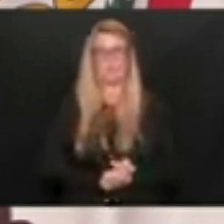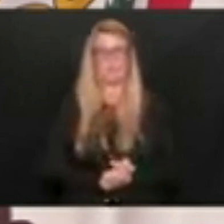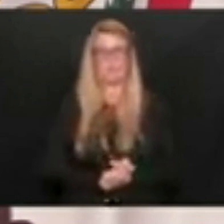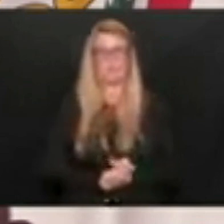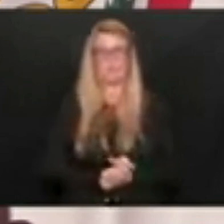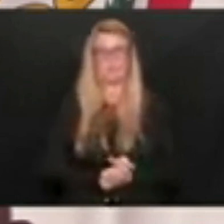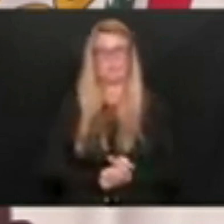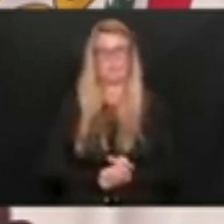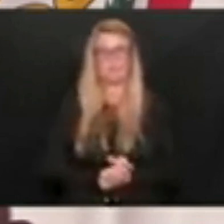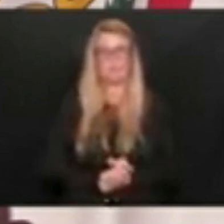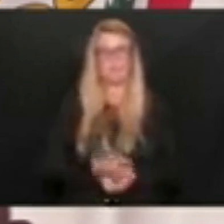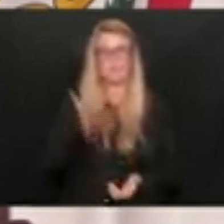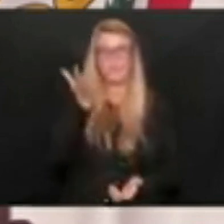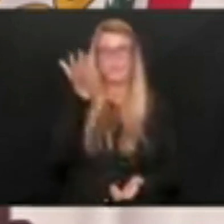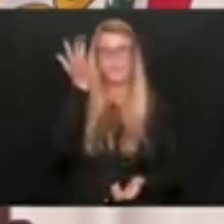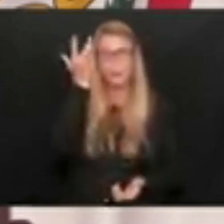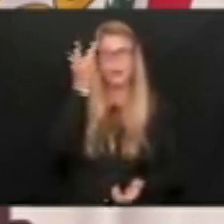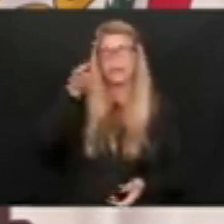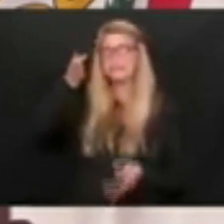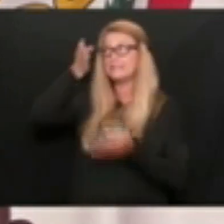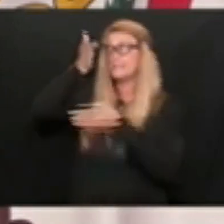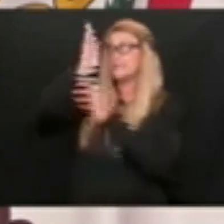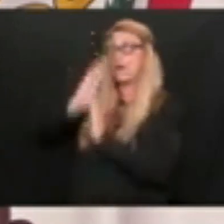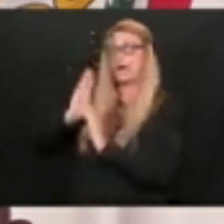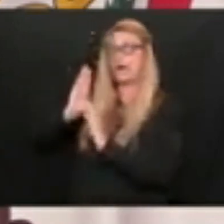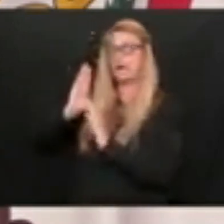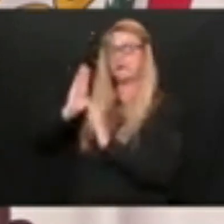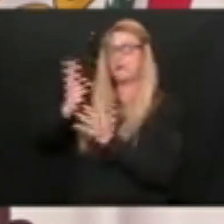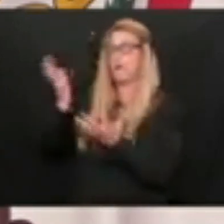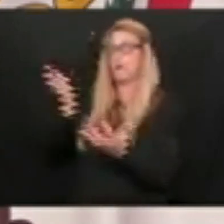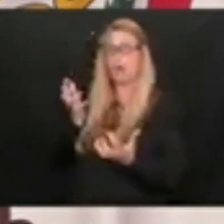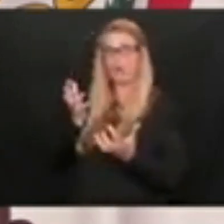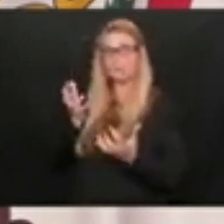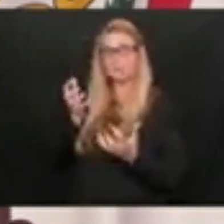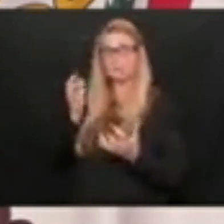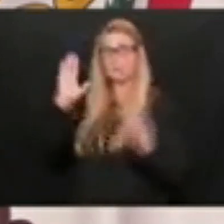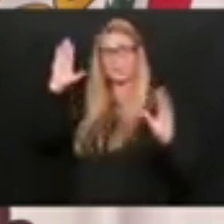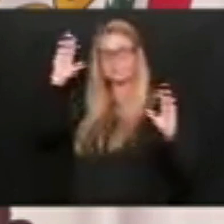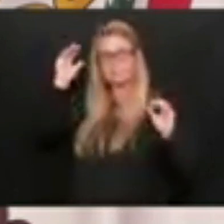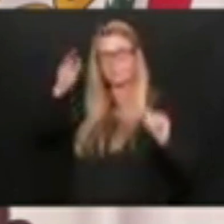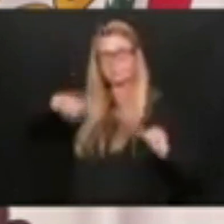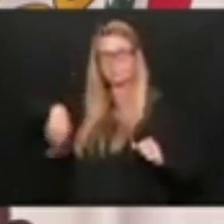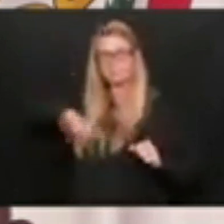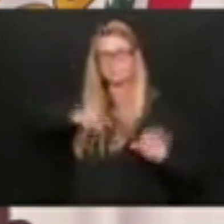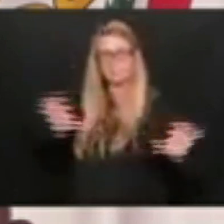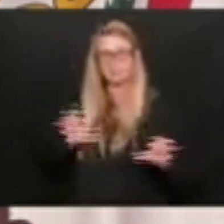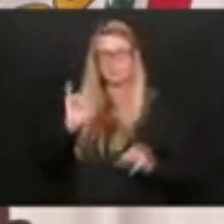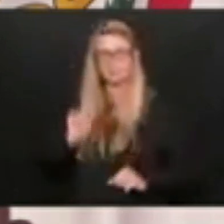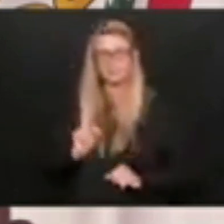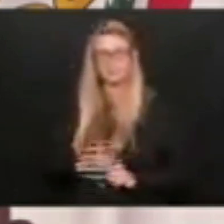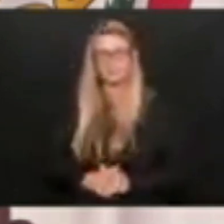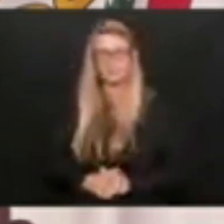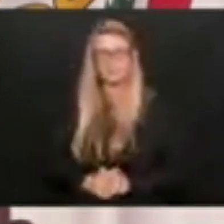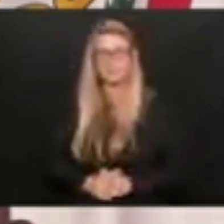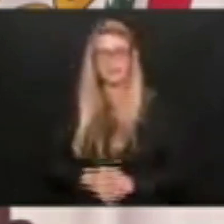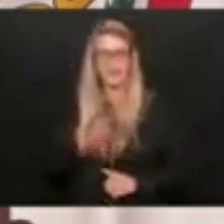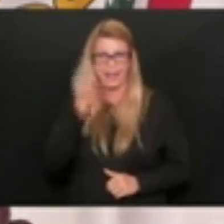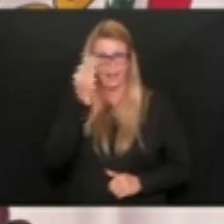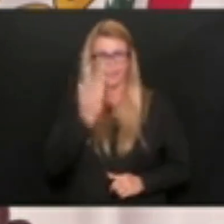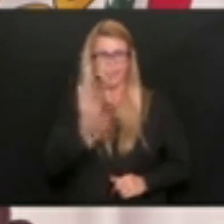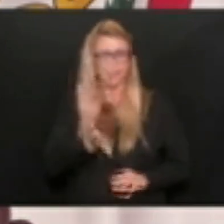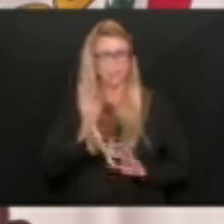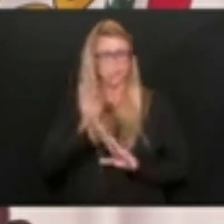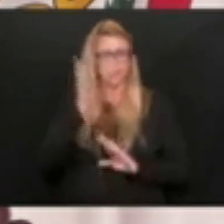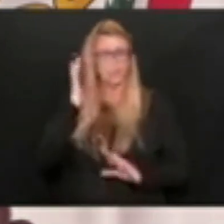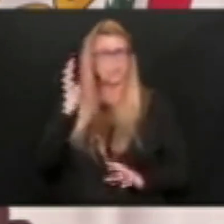least, God wants and expects us to do. You know that old thing, and I told this a long time ago, about